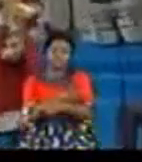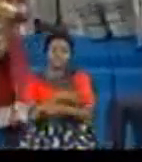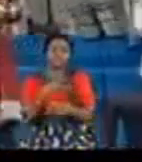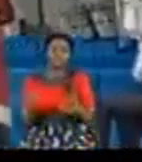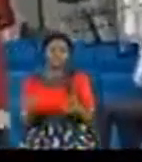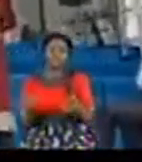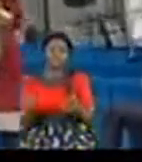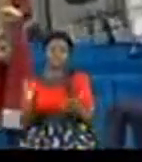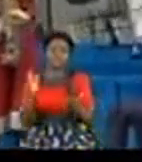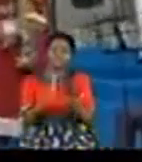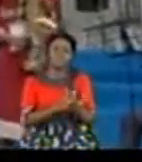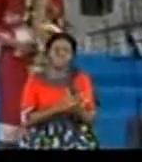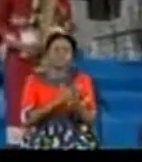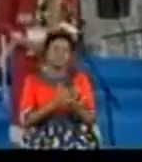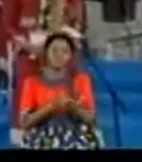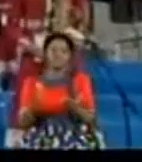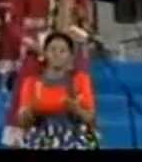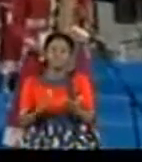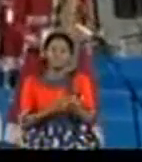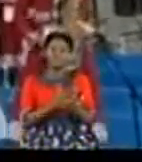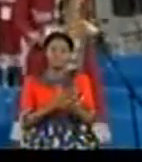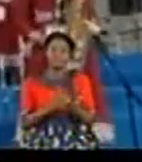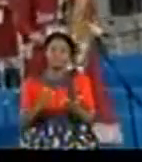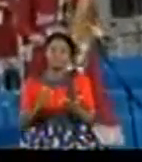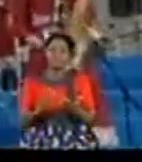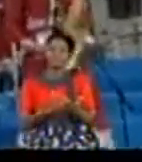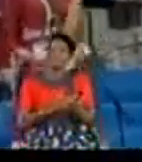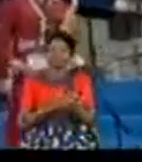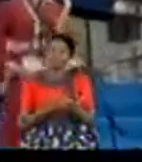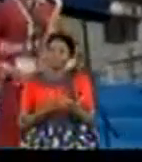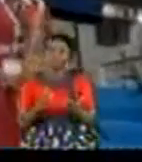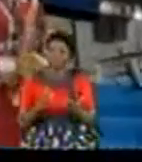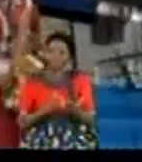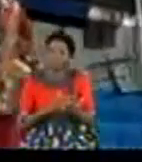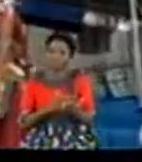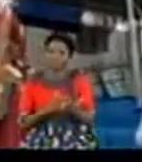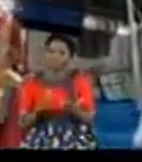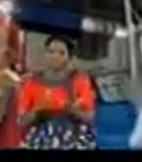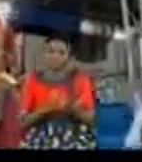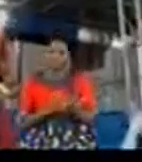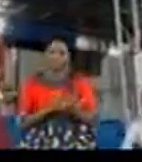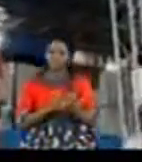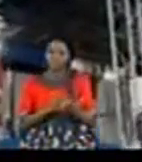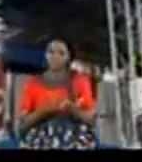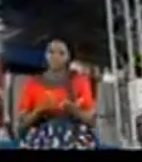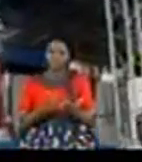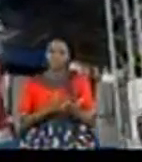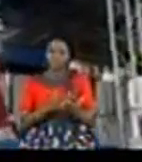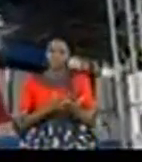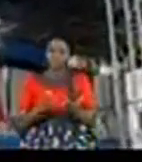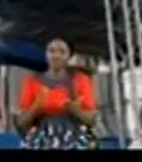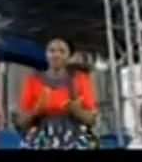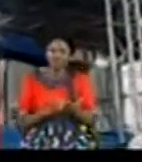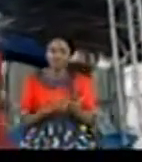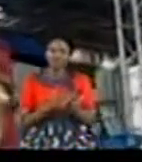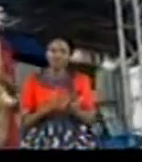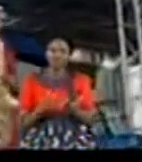father we of the universe hallelujah what can't you